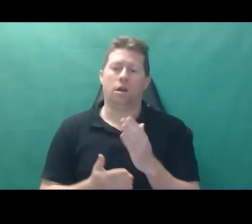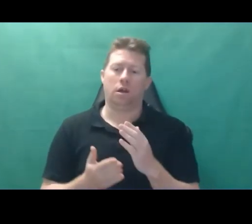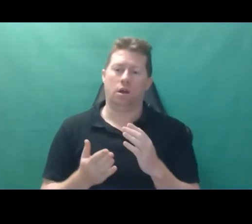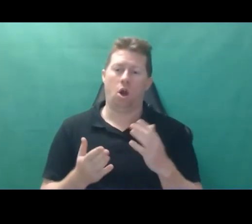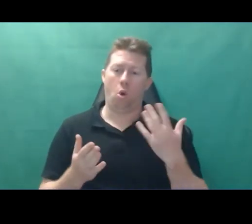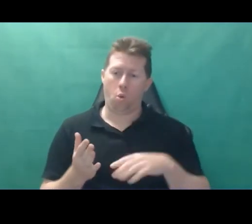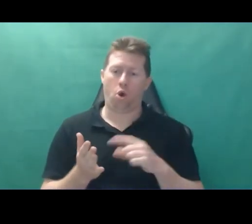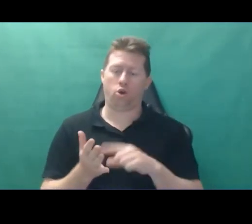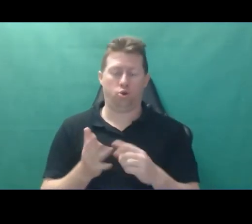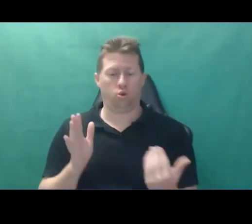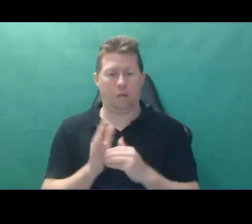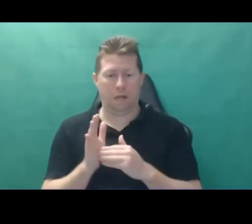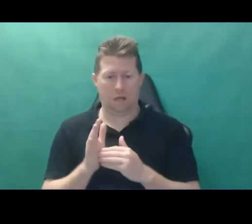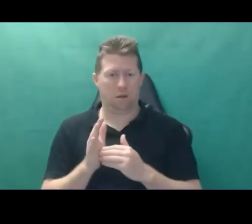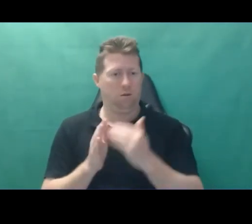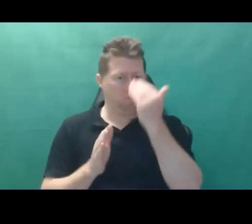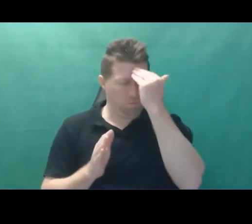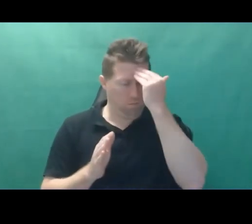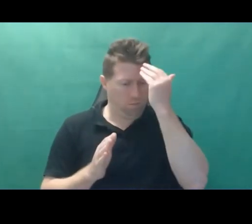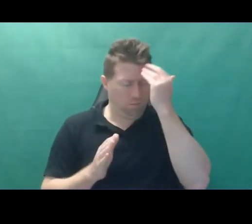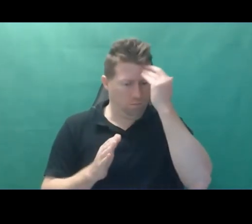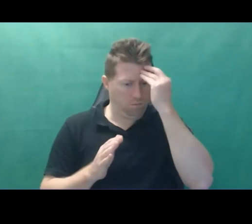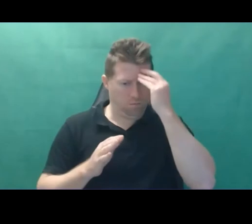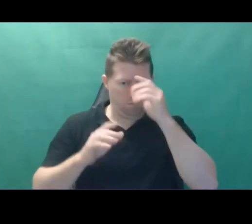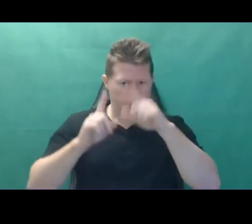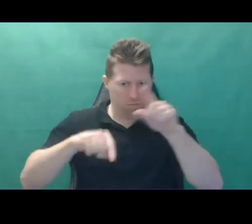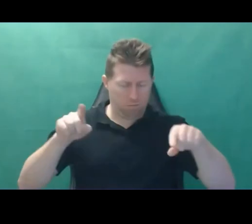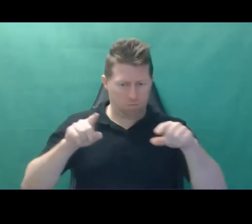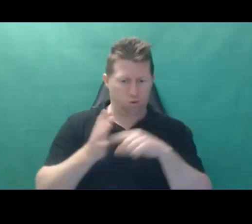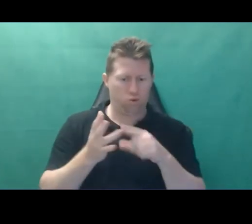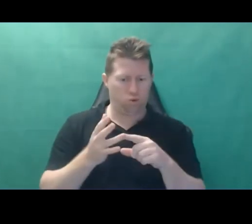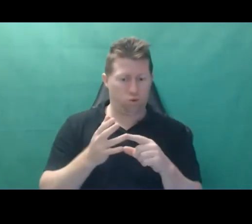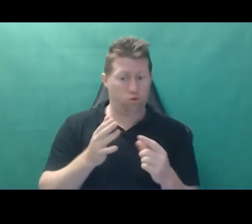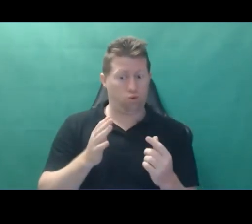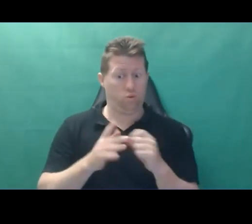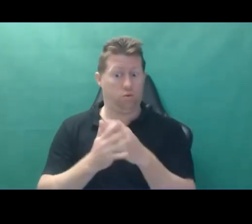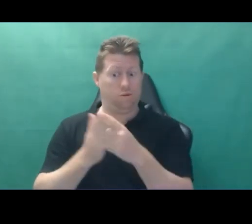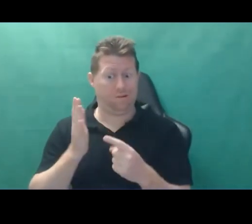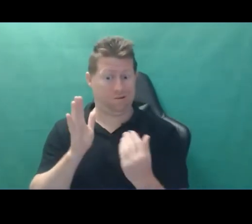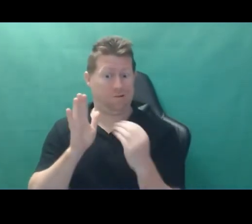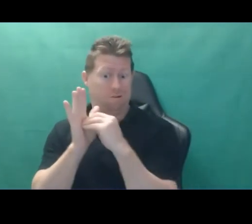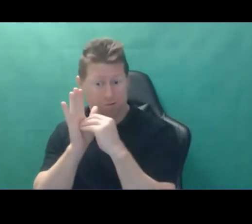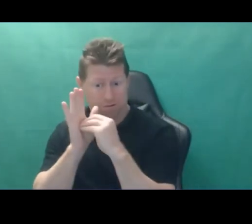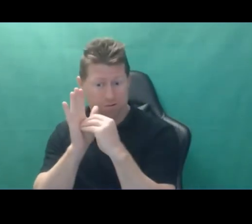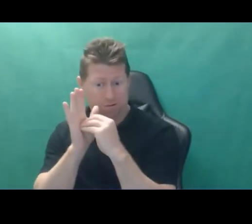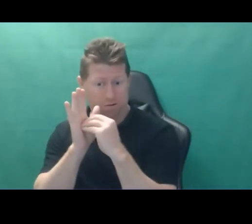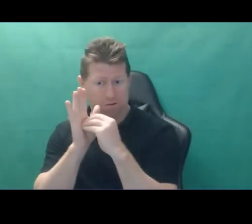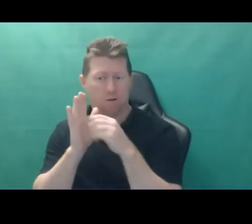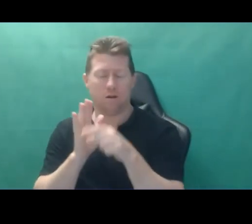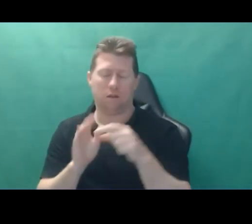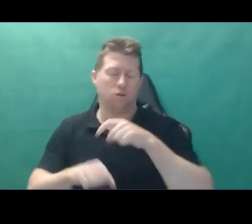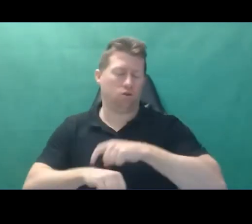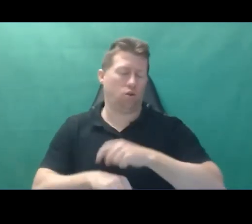add neurodiversity to the categories of disability politics. At that time in 1998,